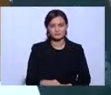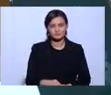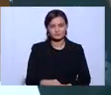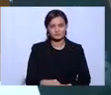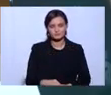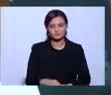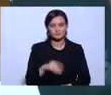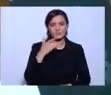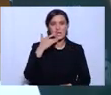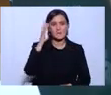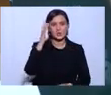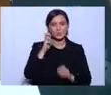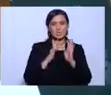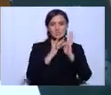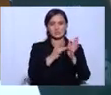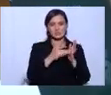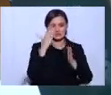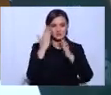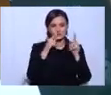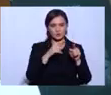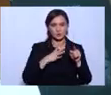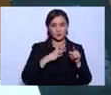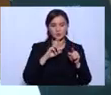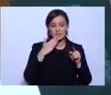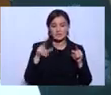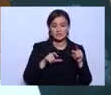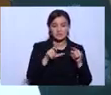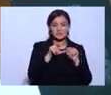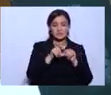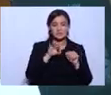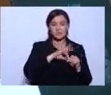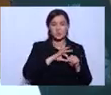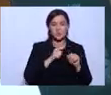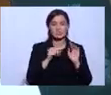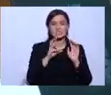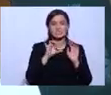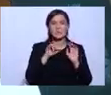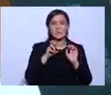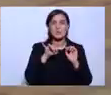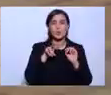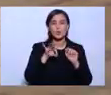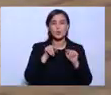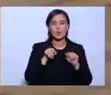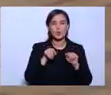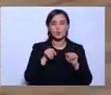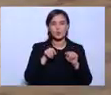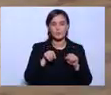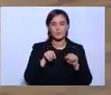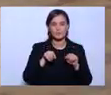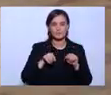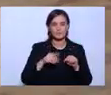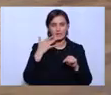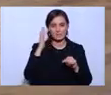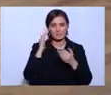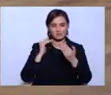is used as a symbol of the journey that Huck takes. So while riding down that river, the